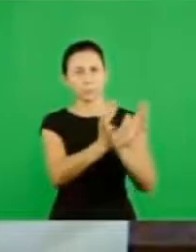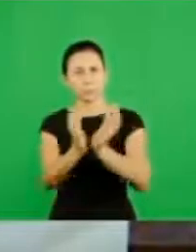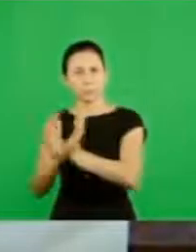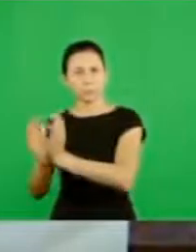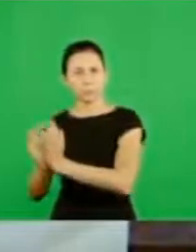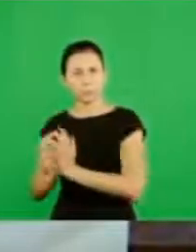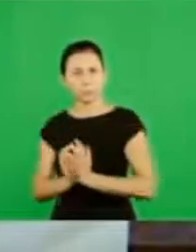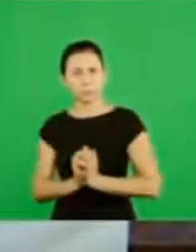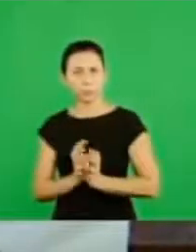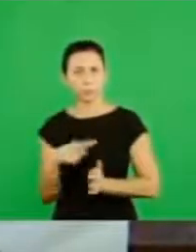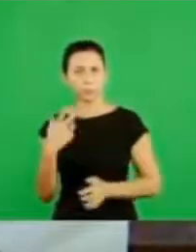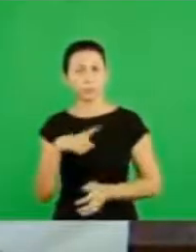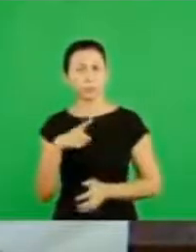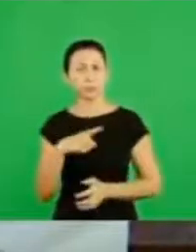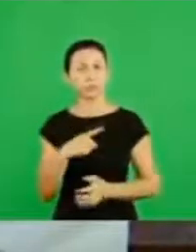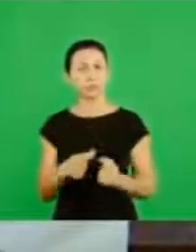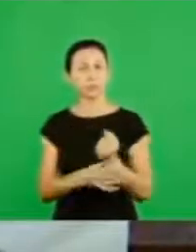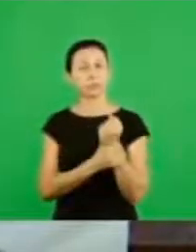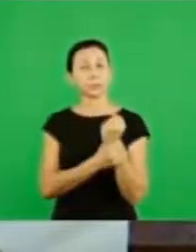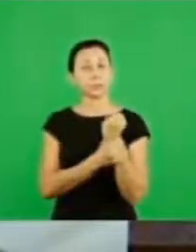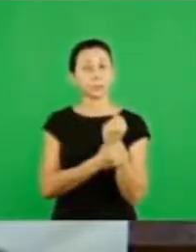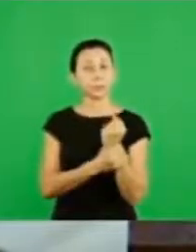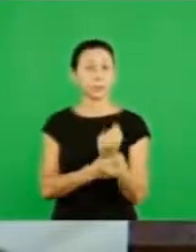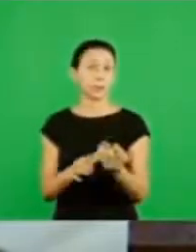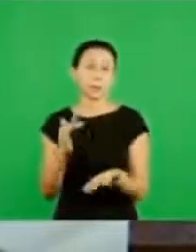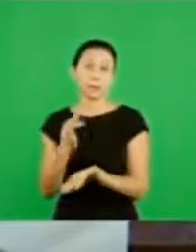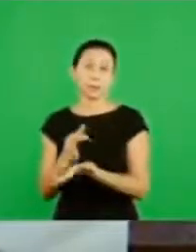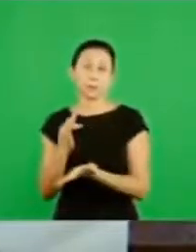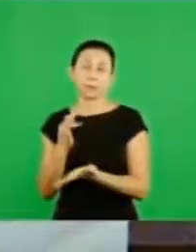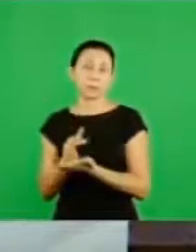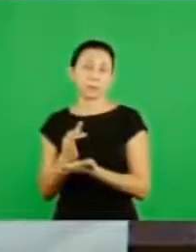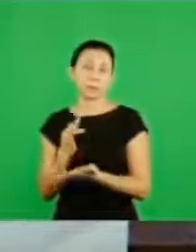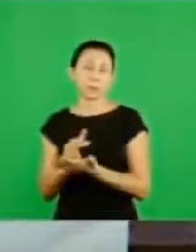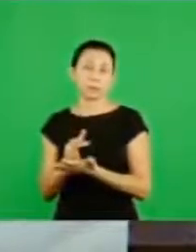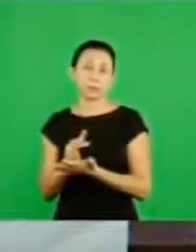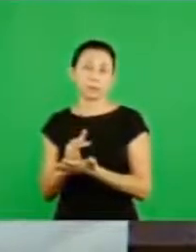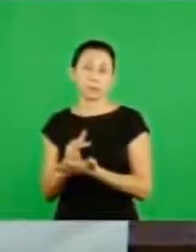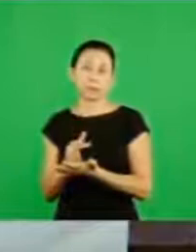a polarization. And what did we have in security